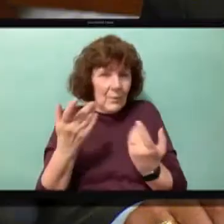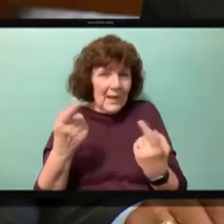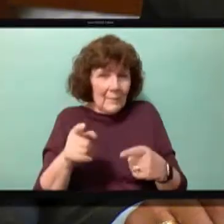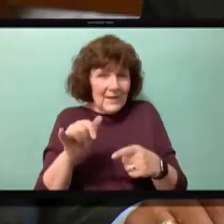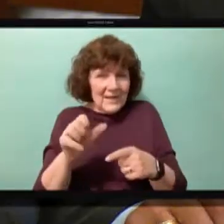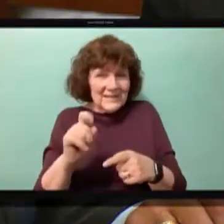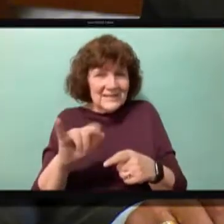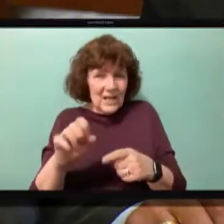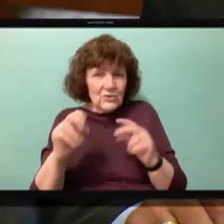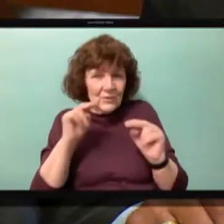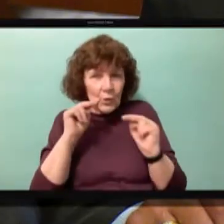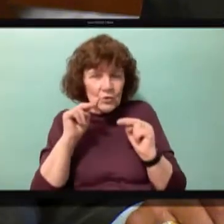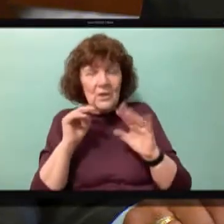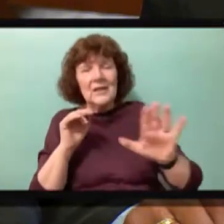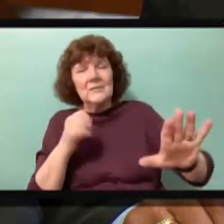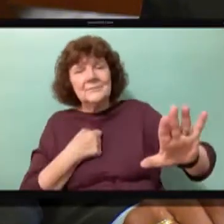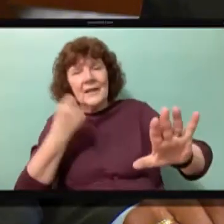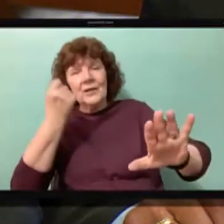they